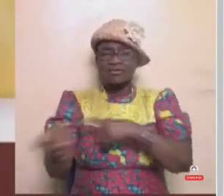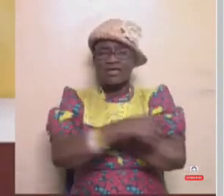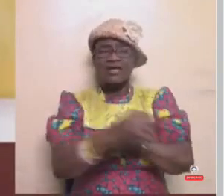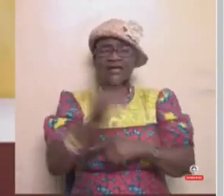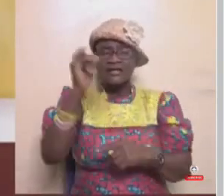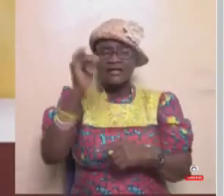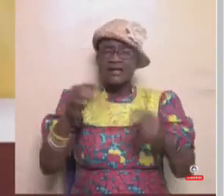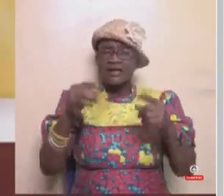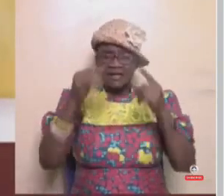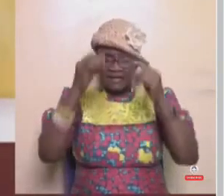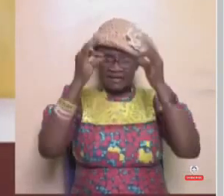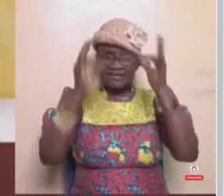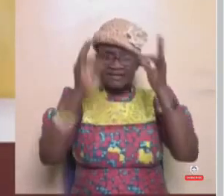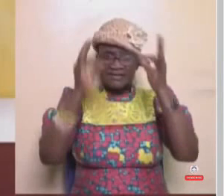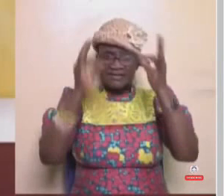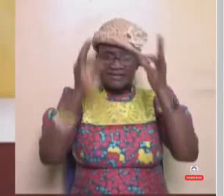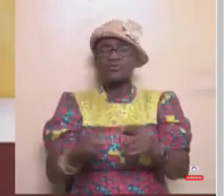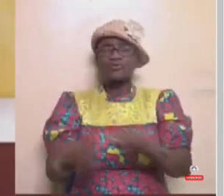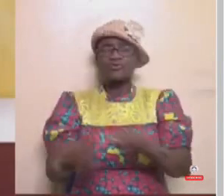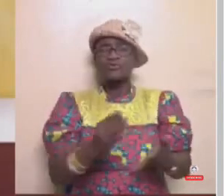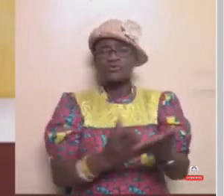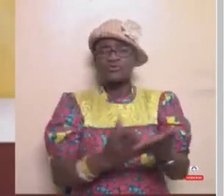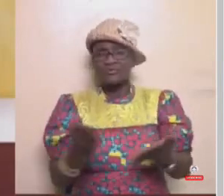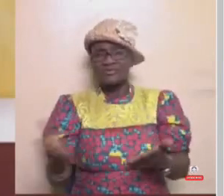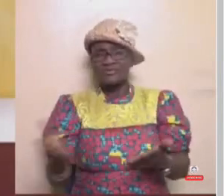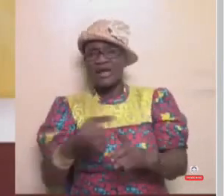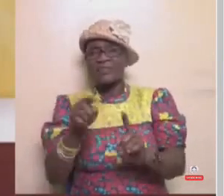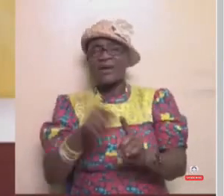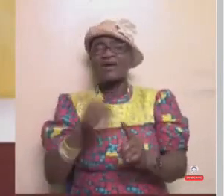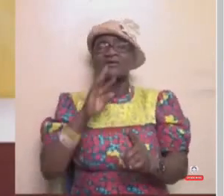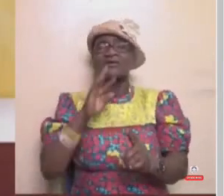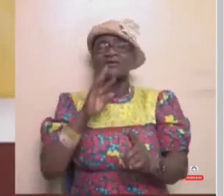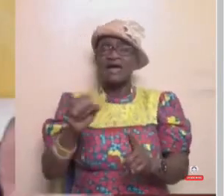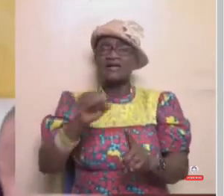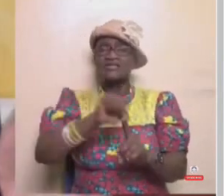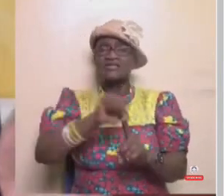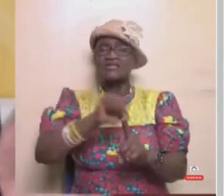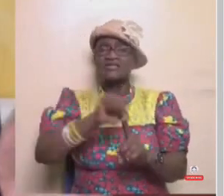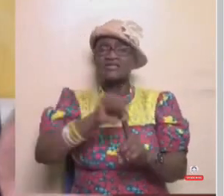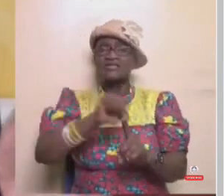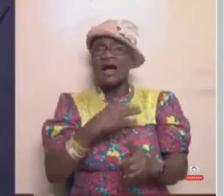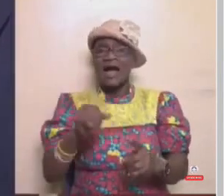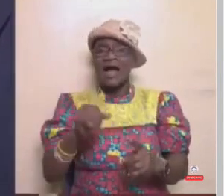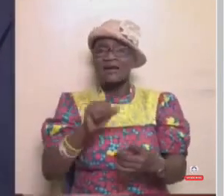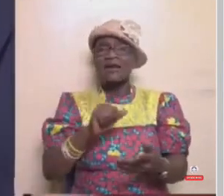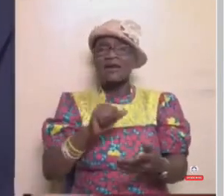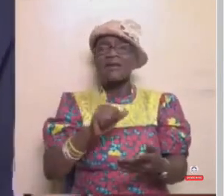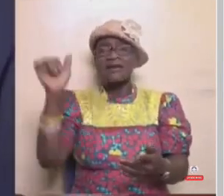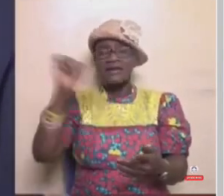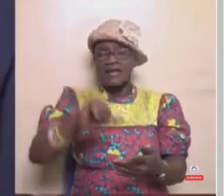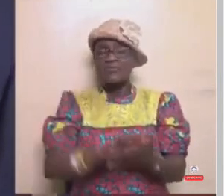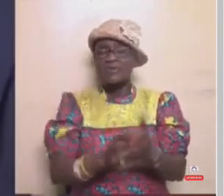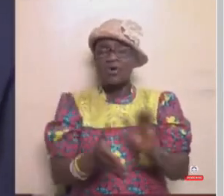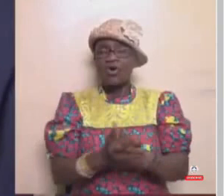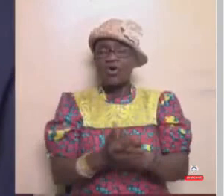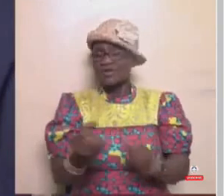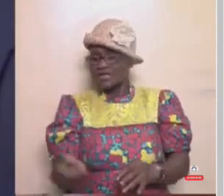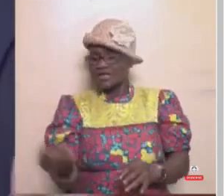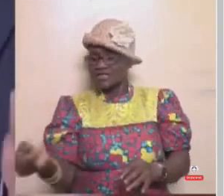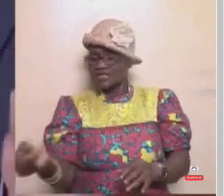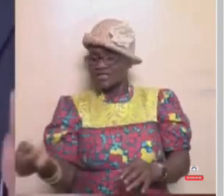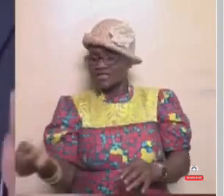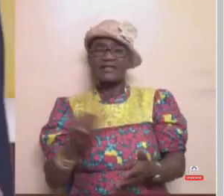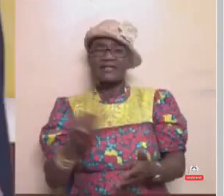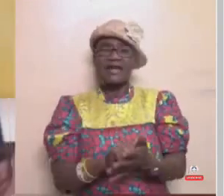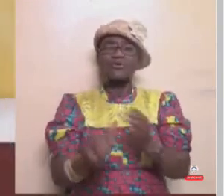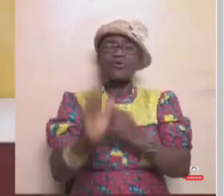do something about their situation. And they became instruments that God used